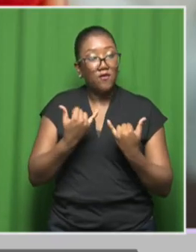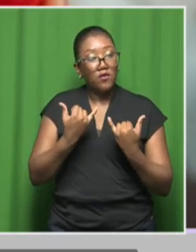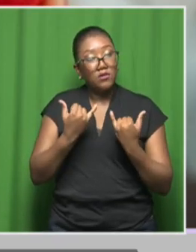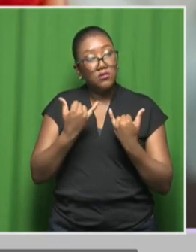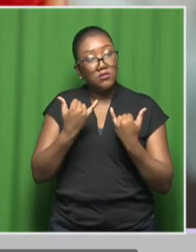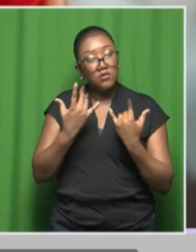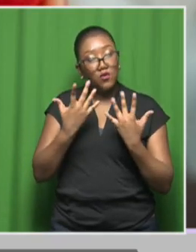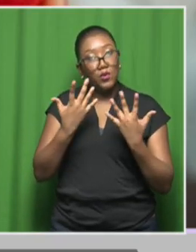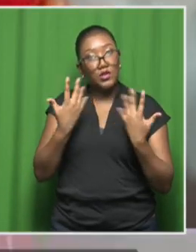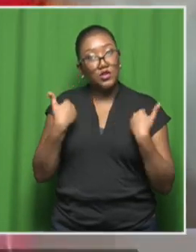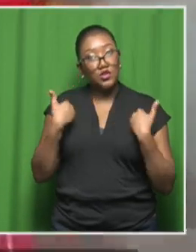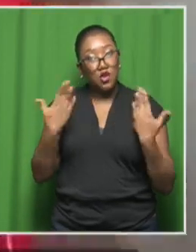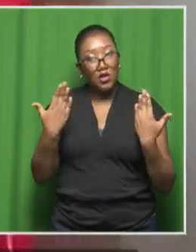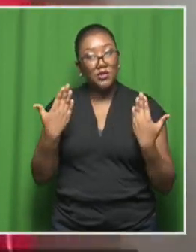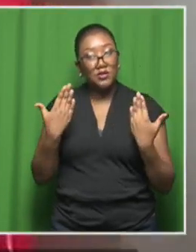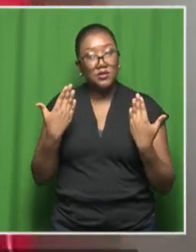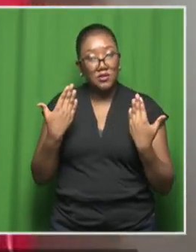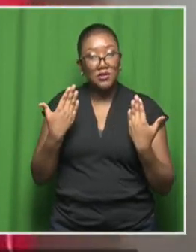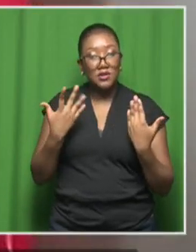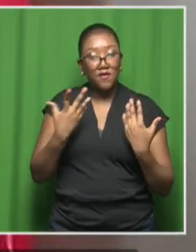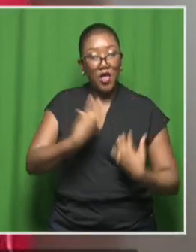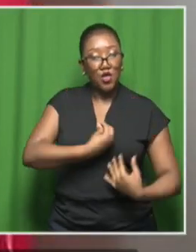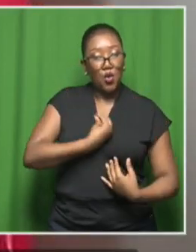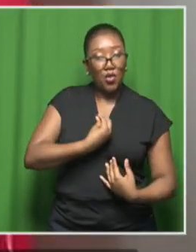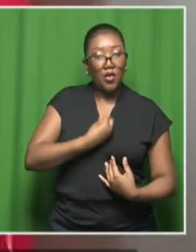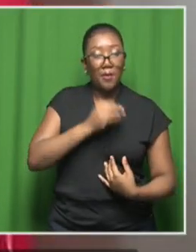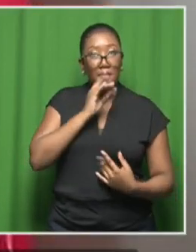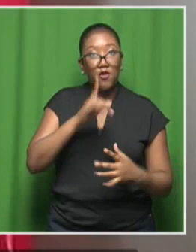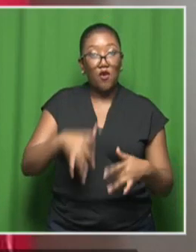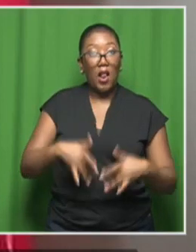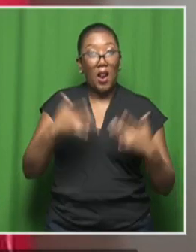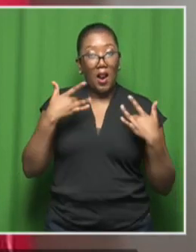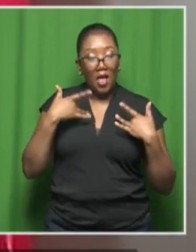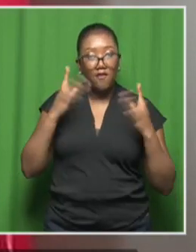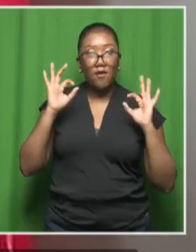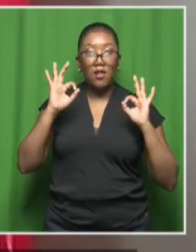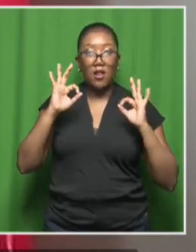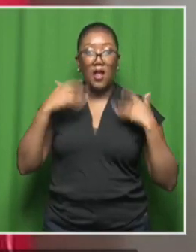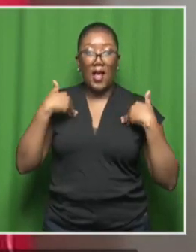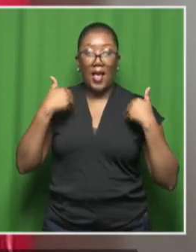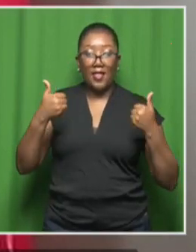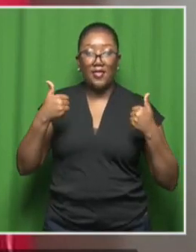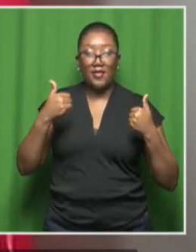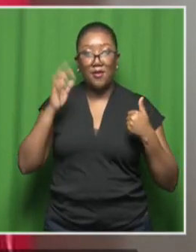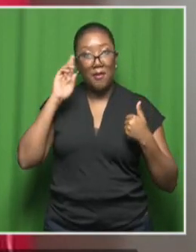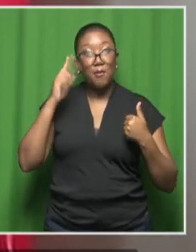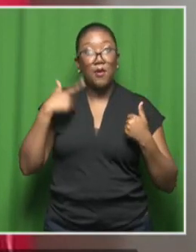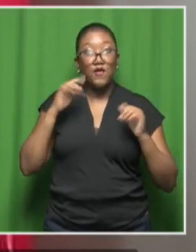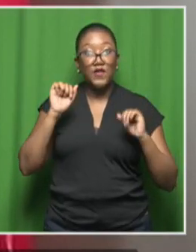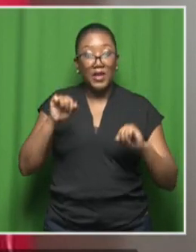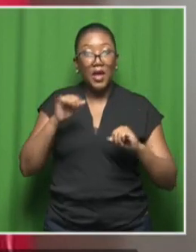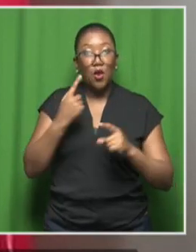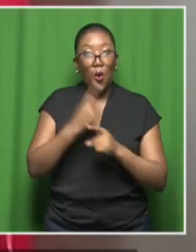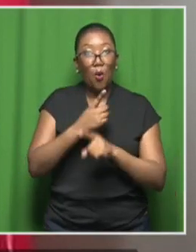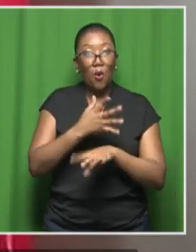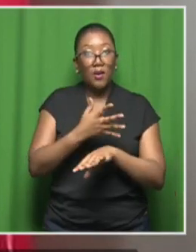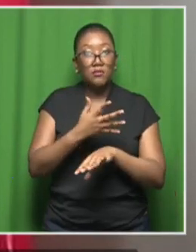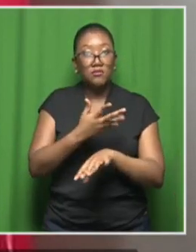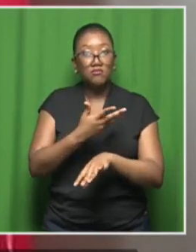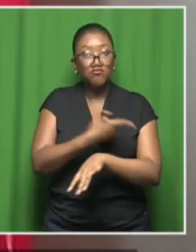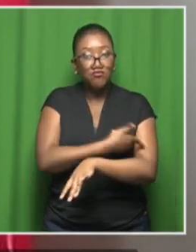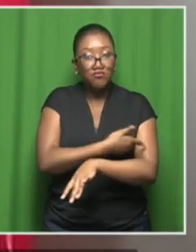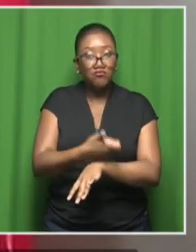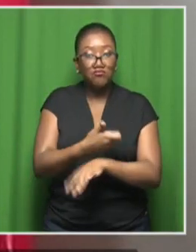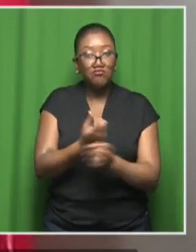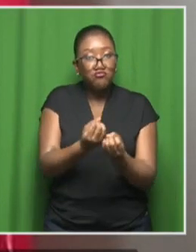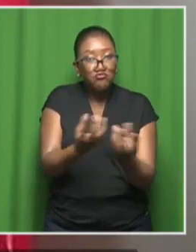in a young age, that helps them to keep their lifestyle healthy. Because for you to be able to donate consistently, you must